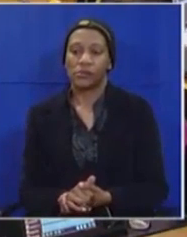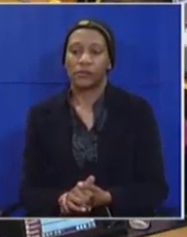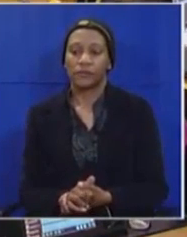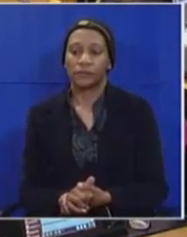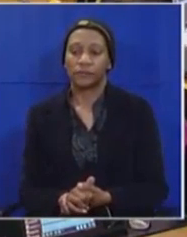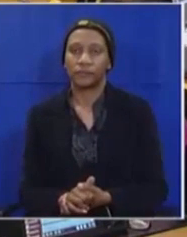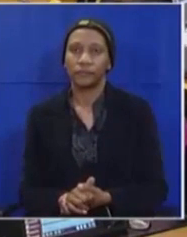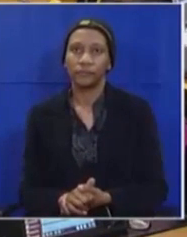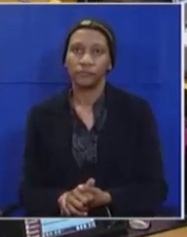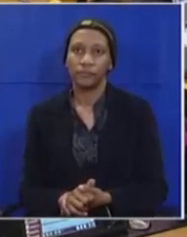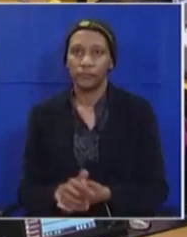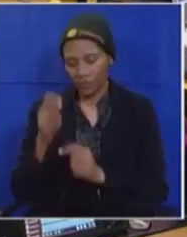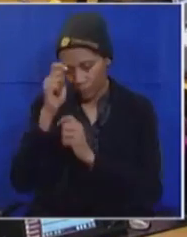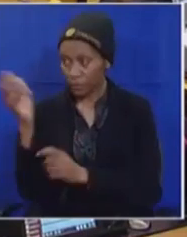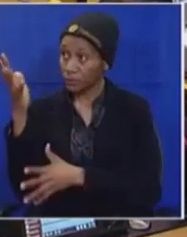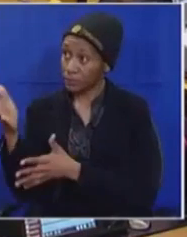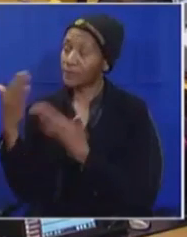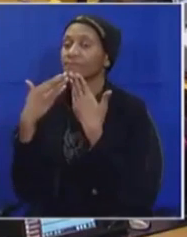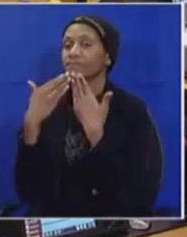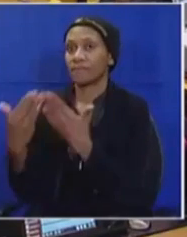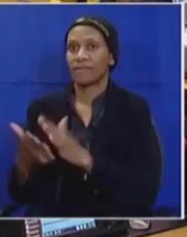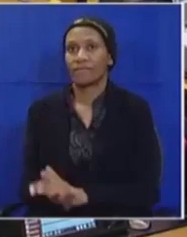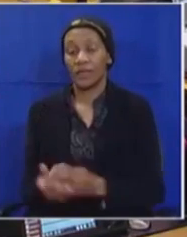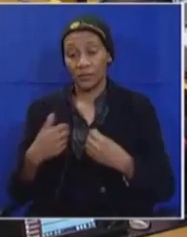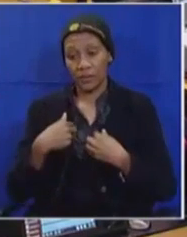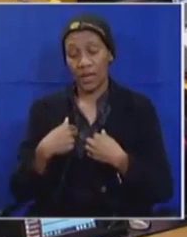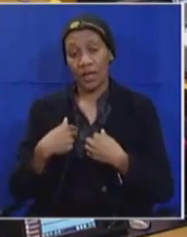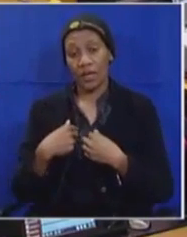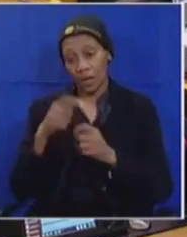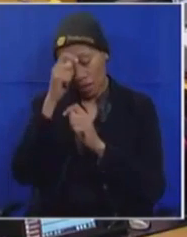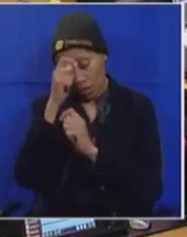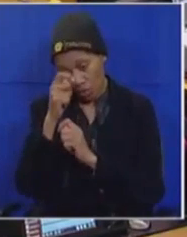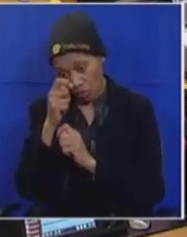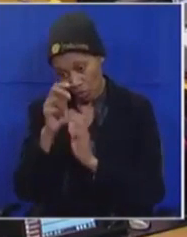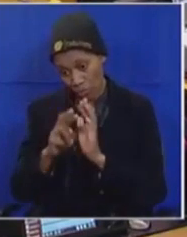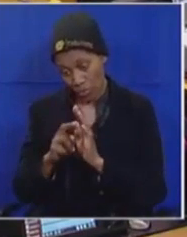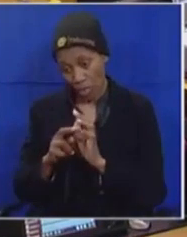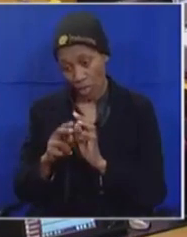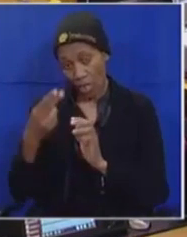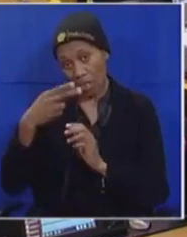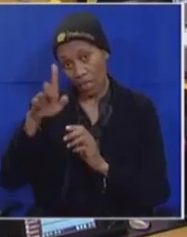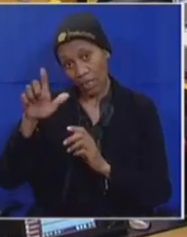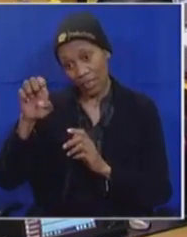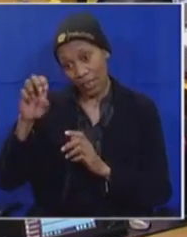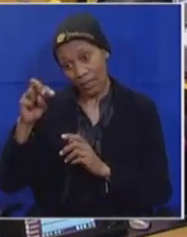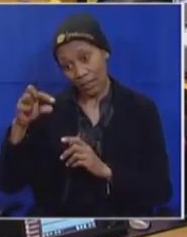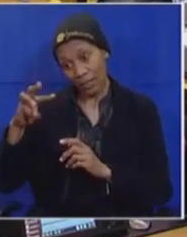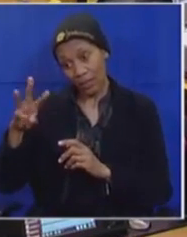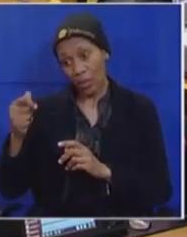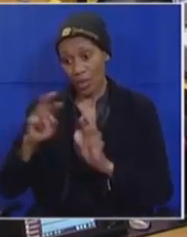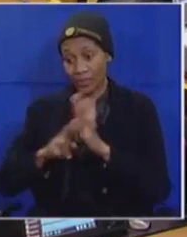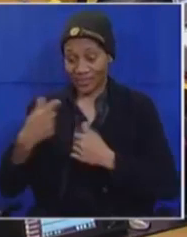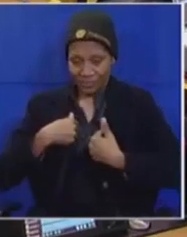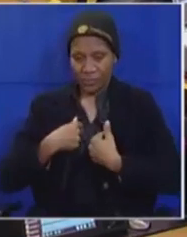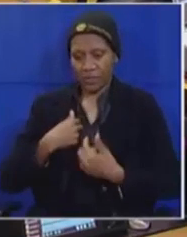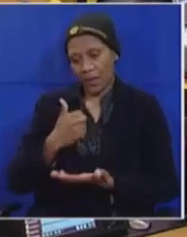Thank you very much, Honorable Speaker. It's Honorable Shengwa who will be speaking on my behalf. Thank you. Okay.